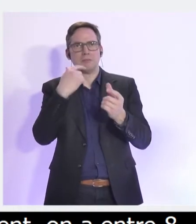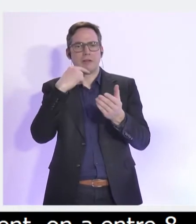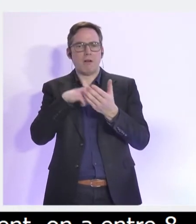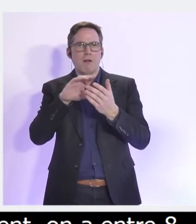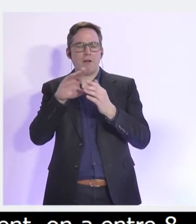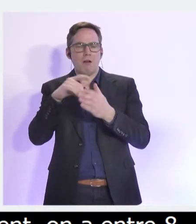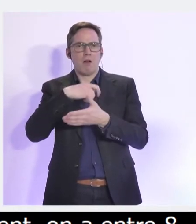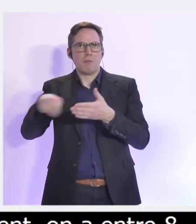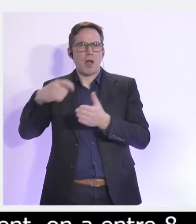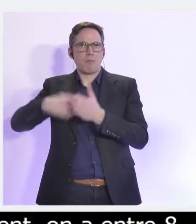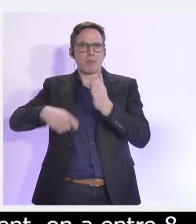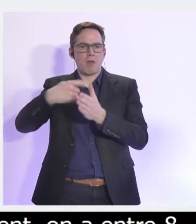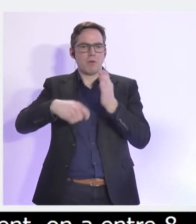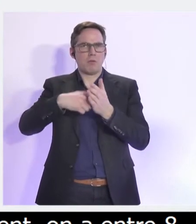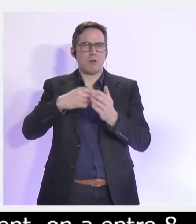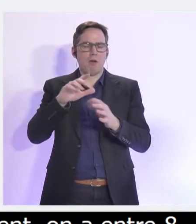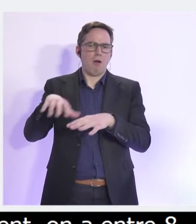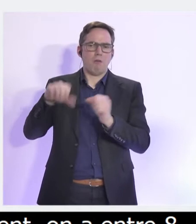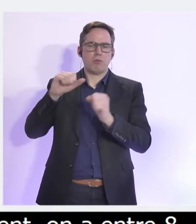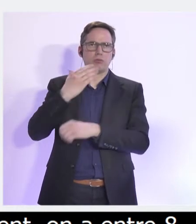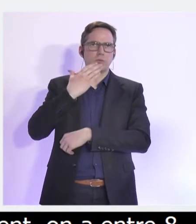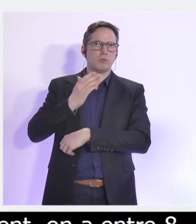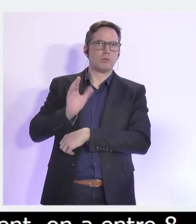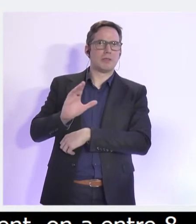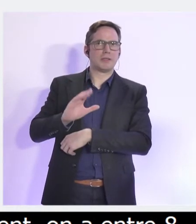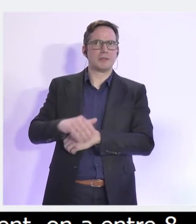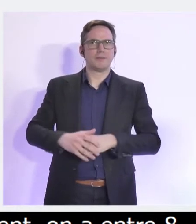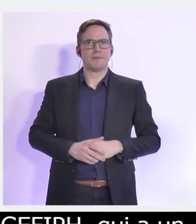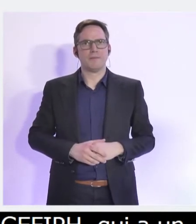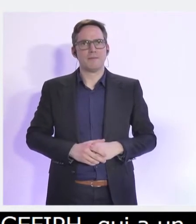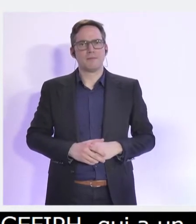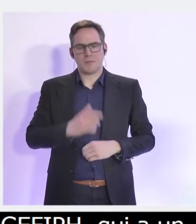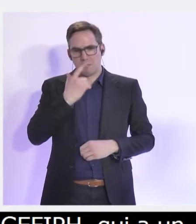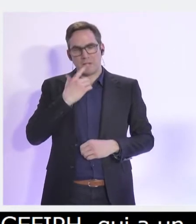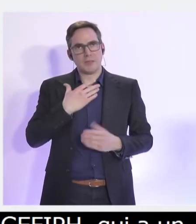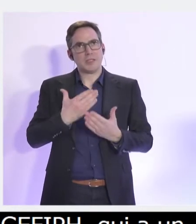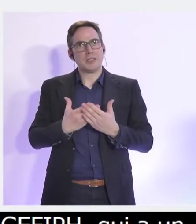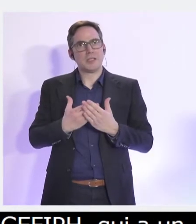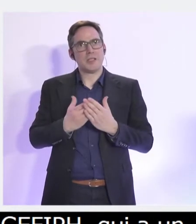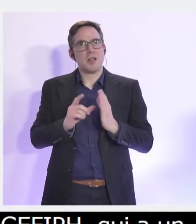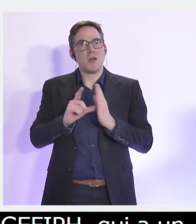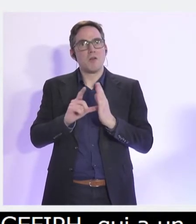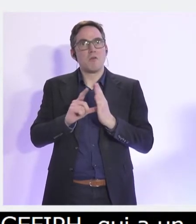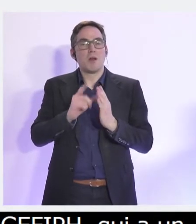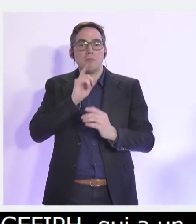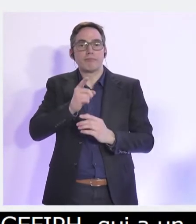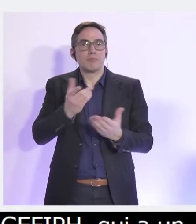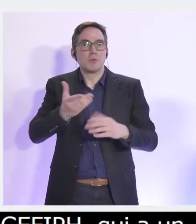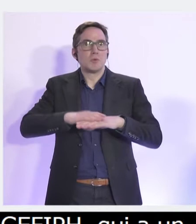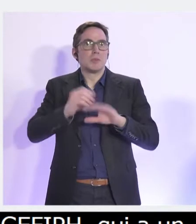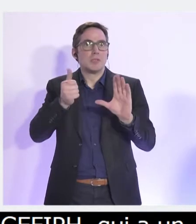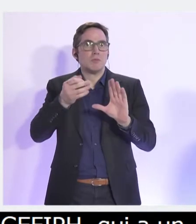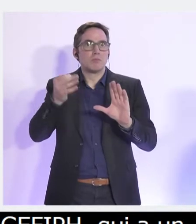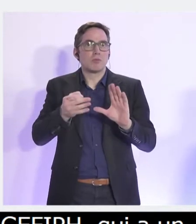because the corporation seems to wants to pay a fine rather than taking on disabled people, according.